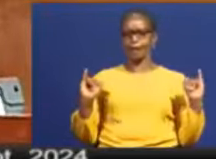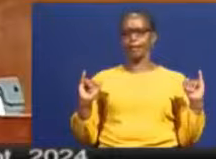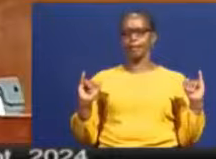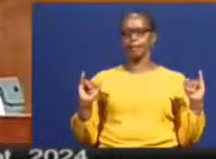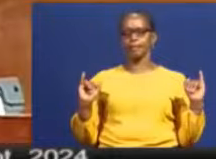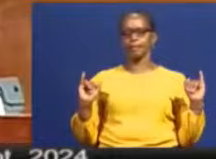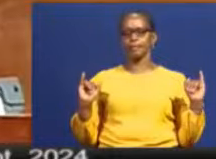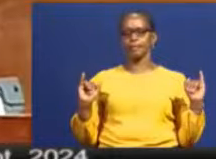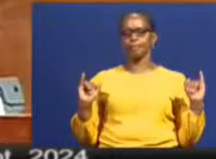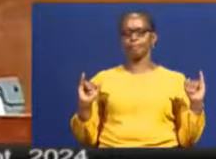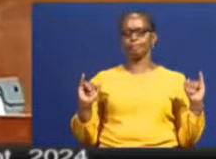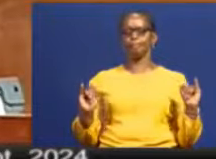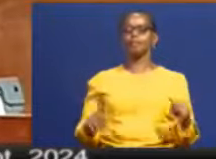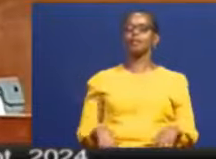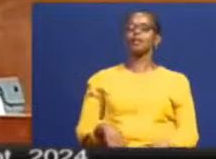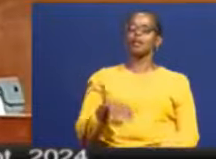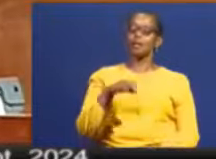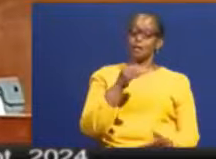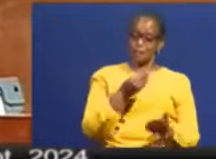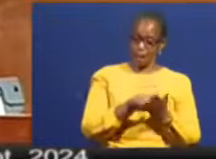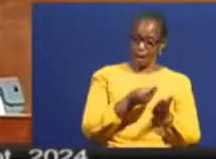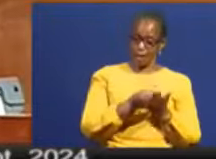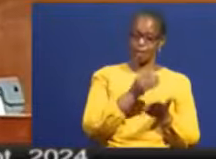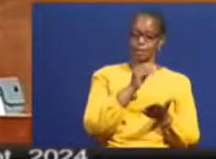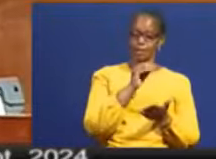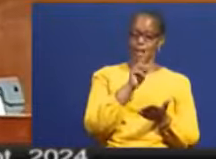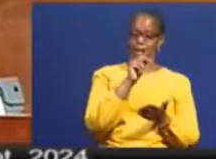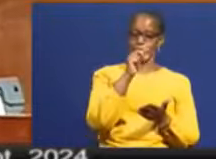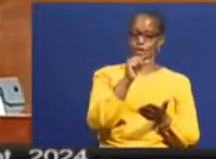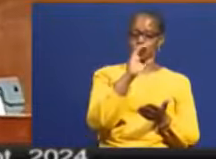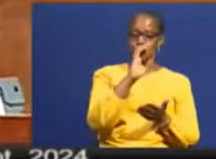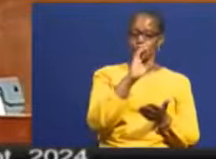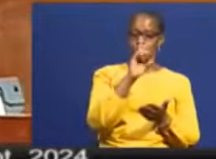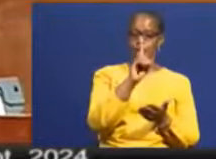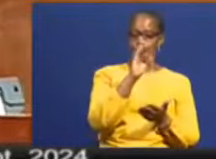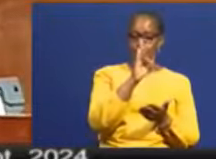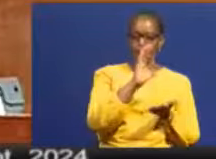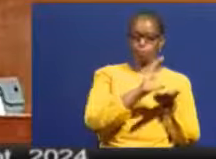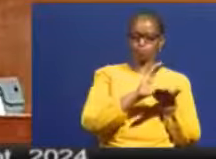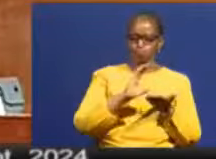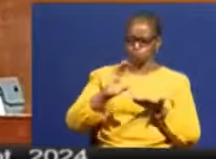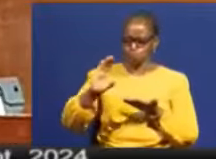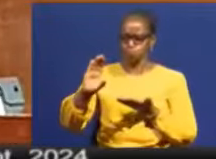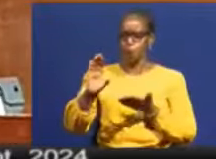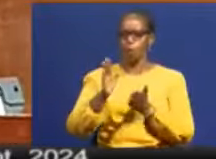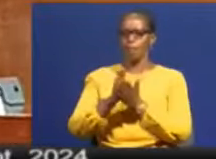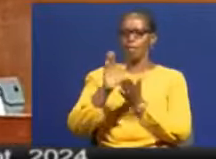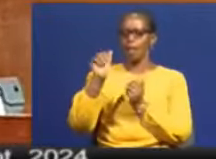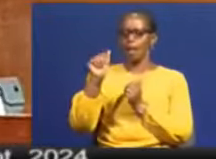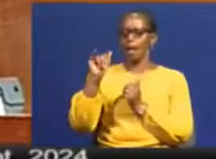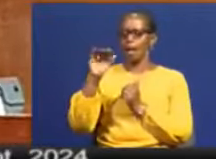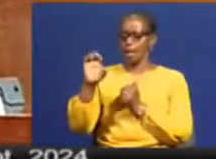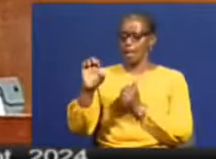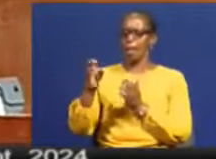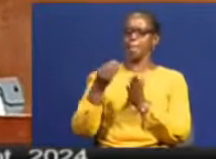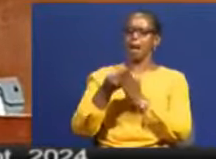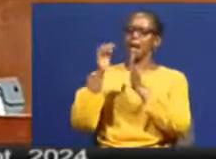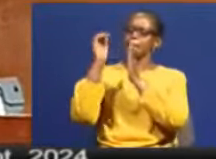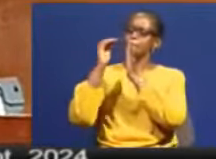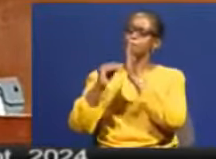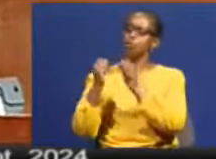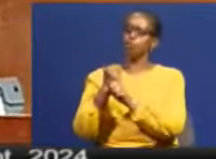NGCDF goes to the constituency with an AIE, with what it is supposed to do, and the money follows